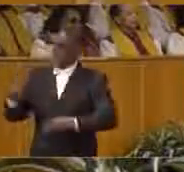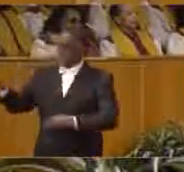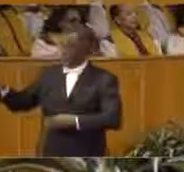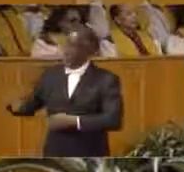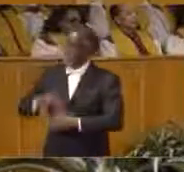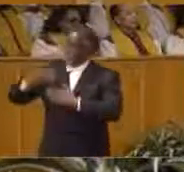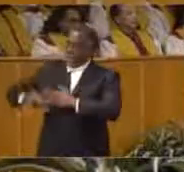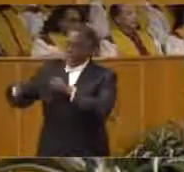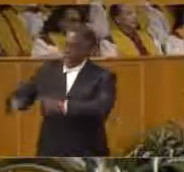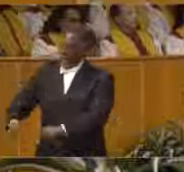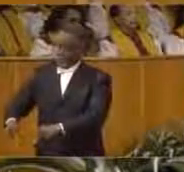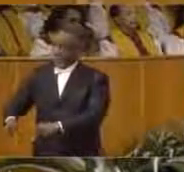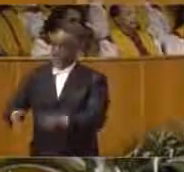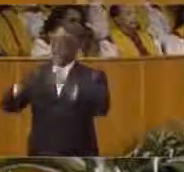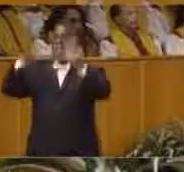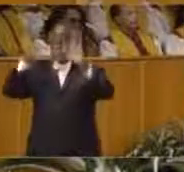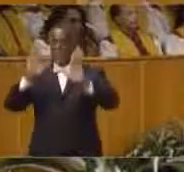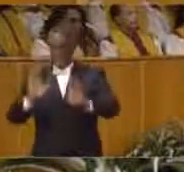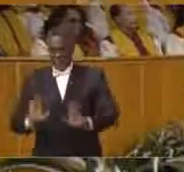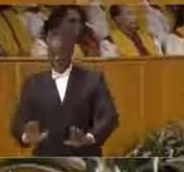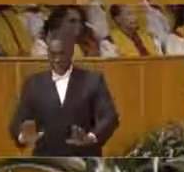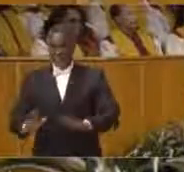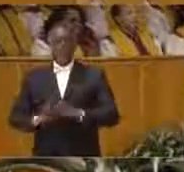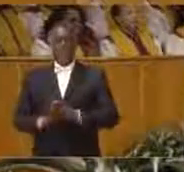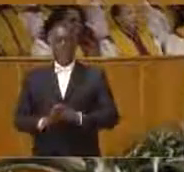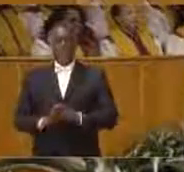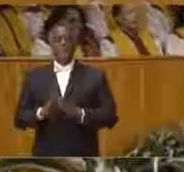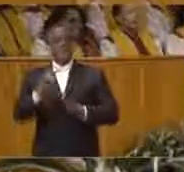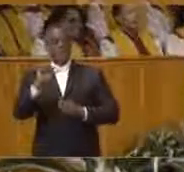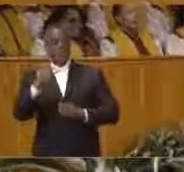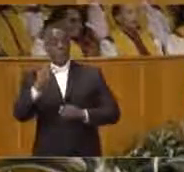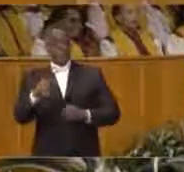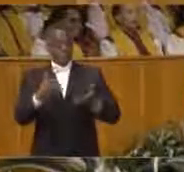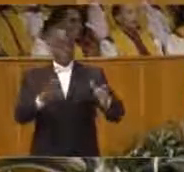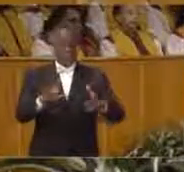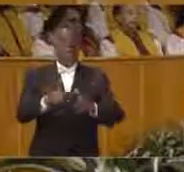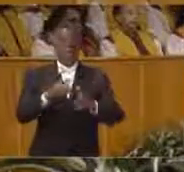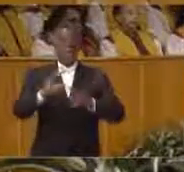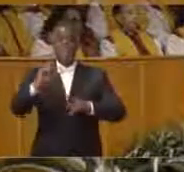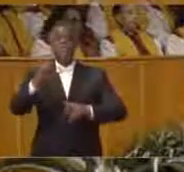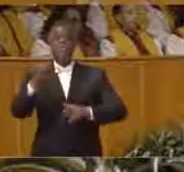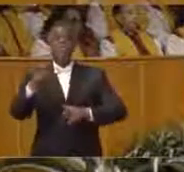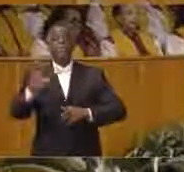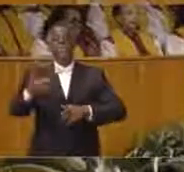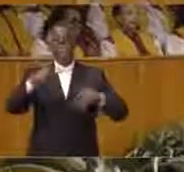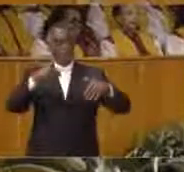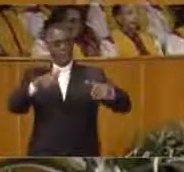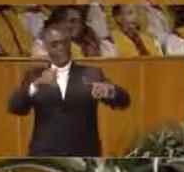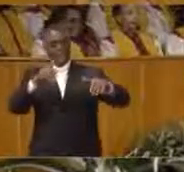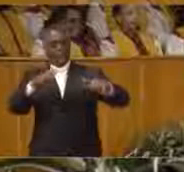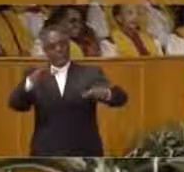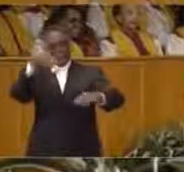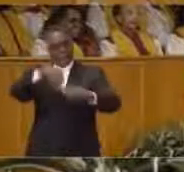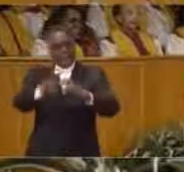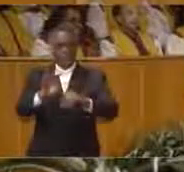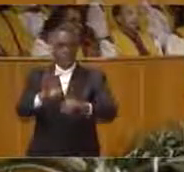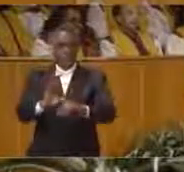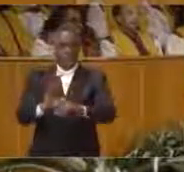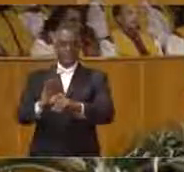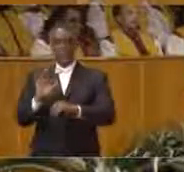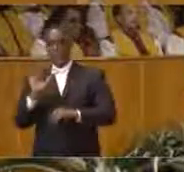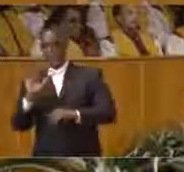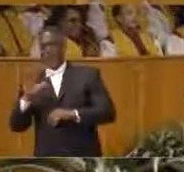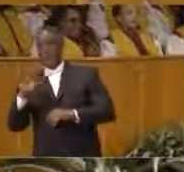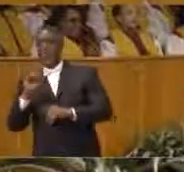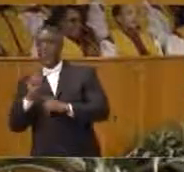Sunday. Every Sunday after the devotions, the choir would process in. And that took about 25,